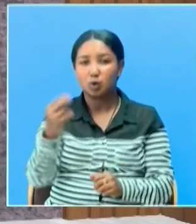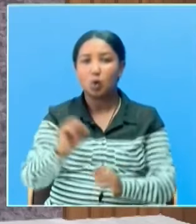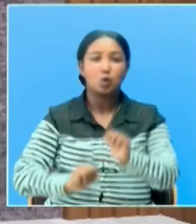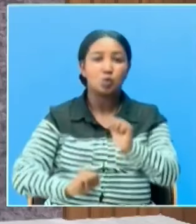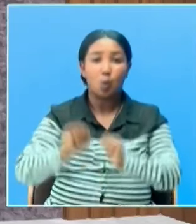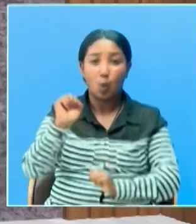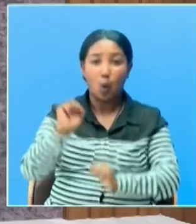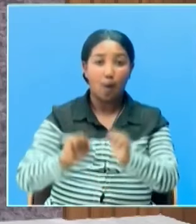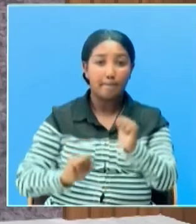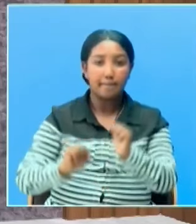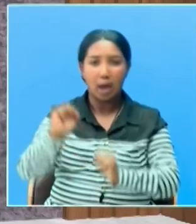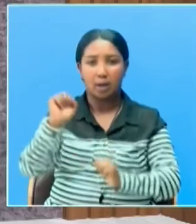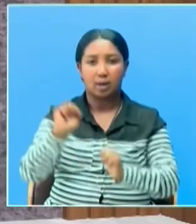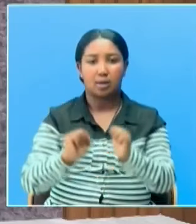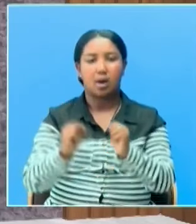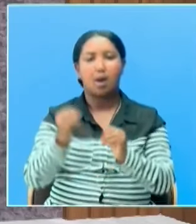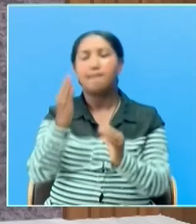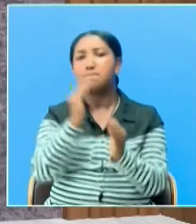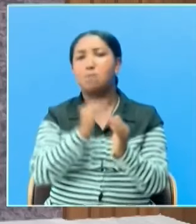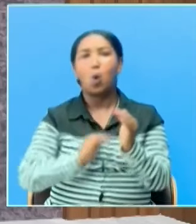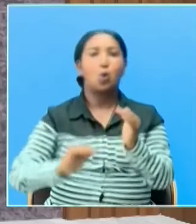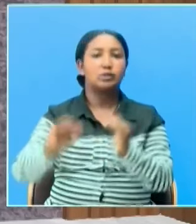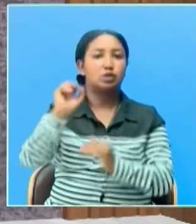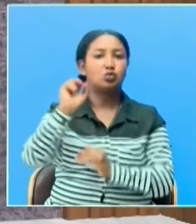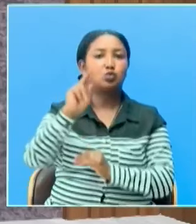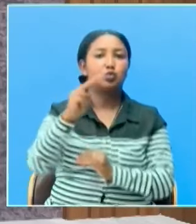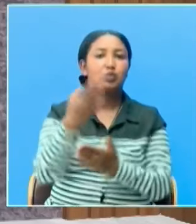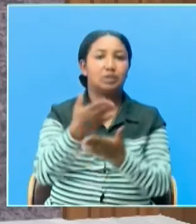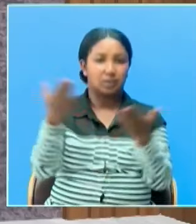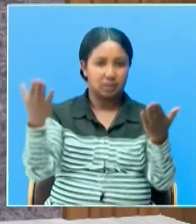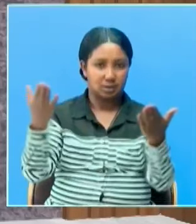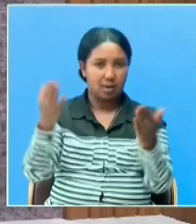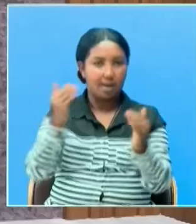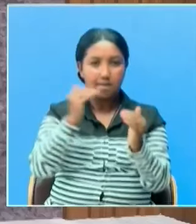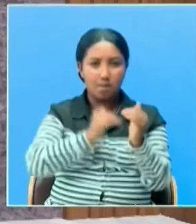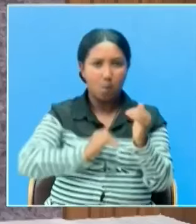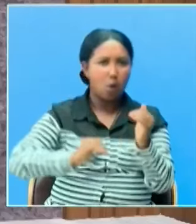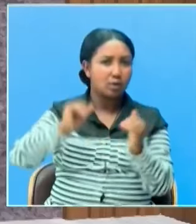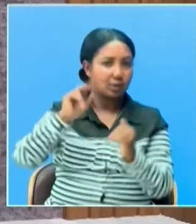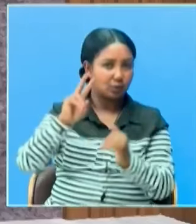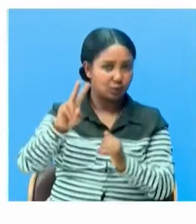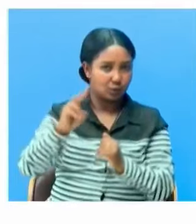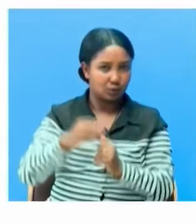compare more than two things. More than two.